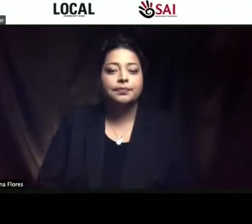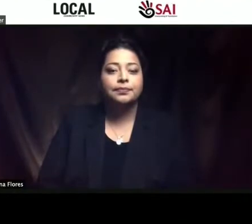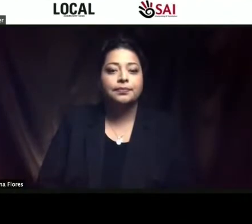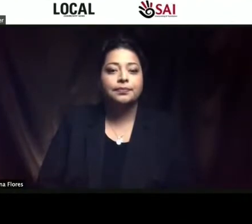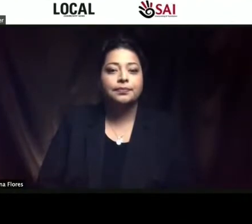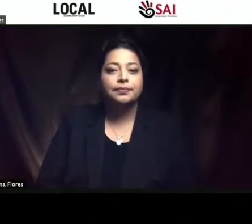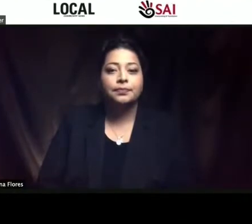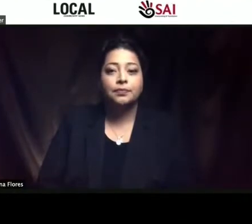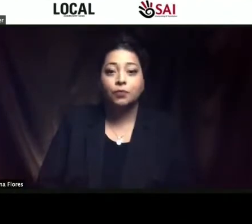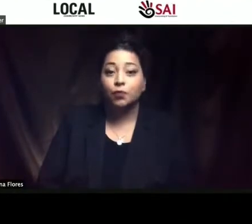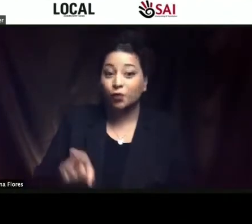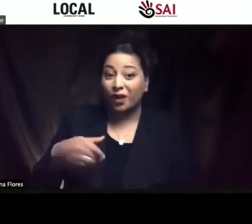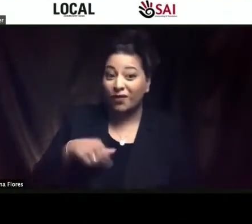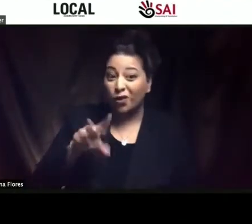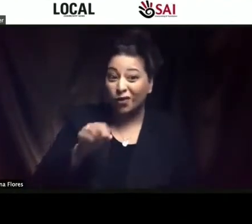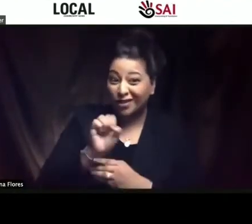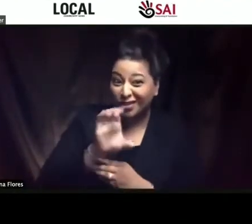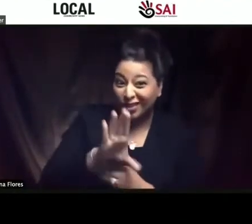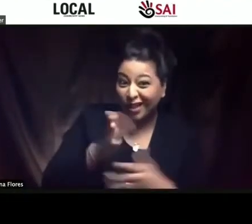You have 30 seconds.